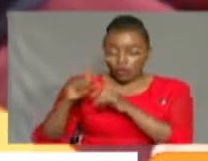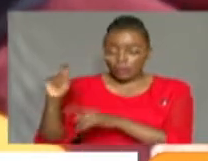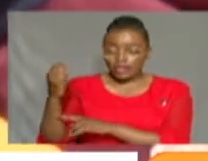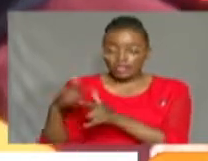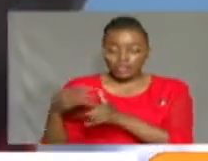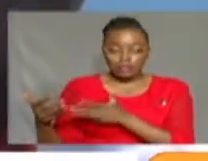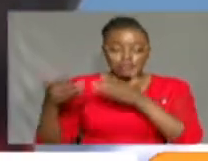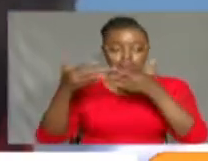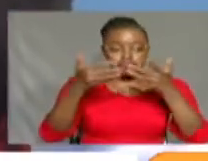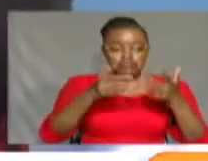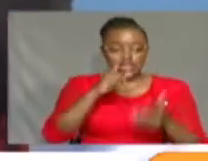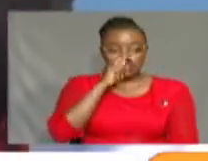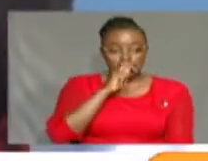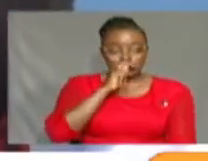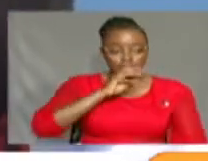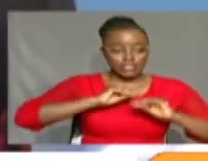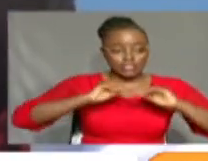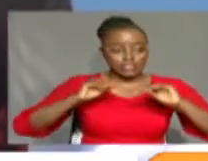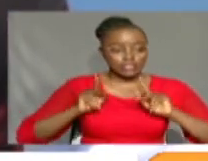pale Tanzania.